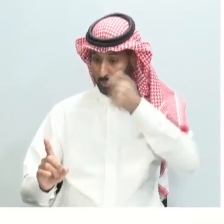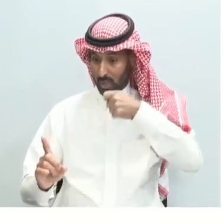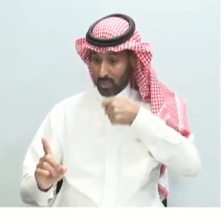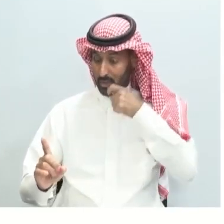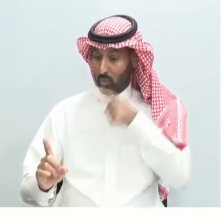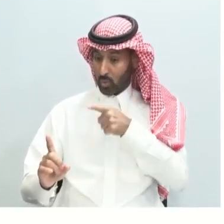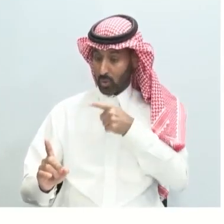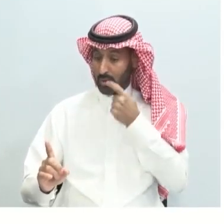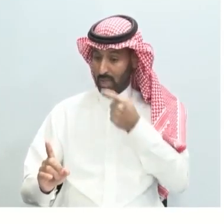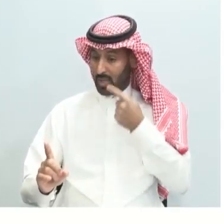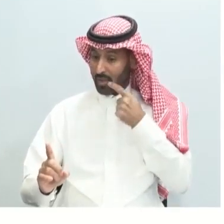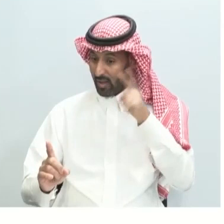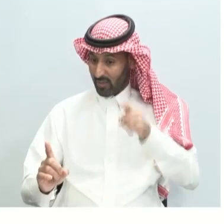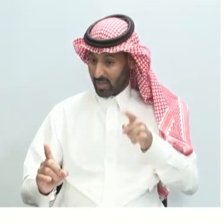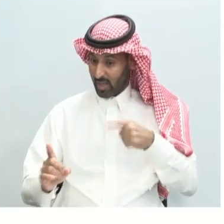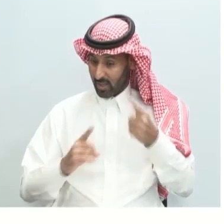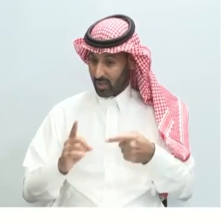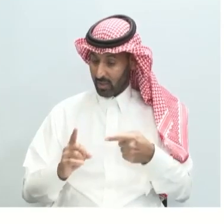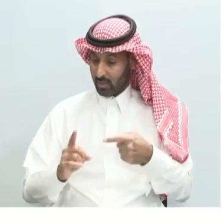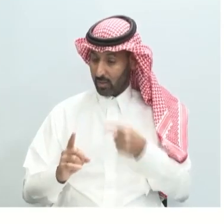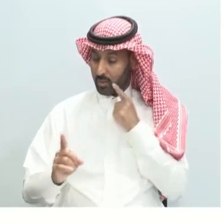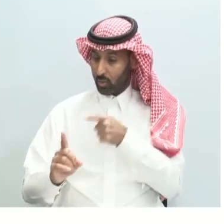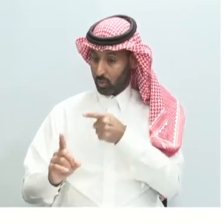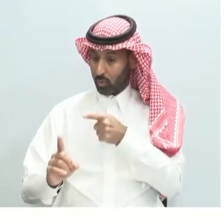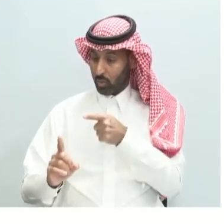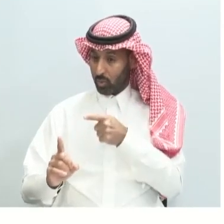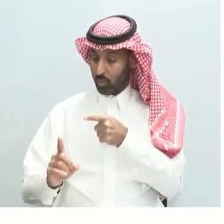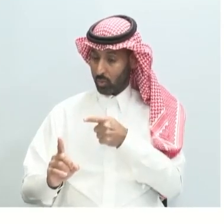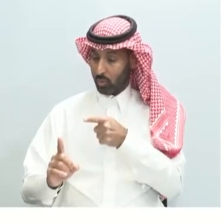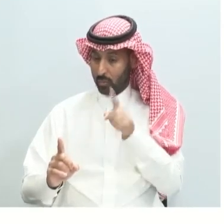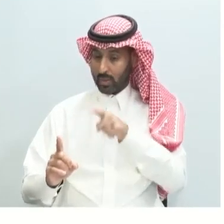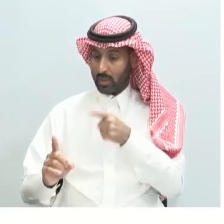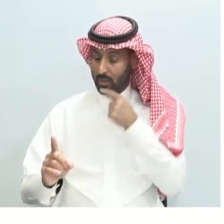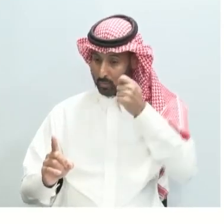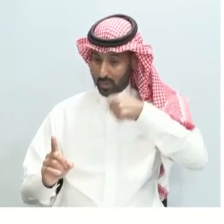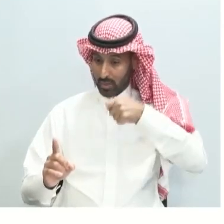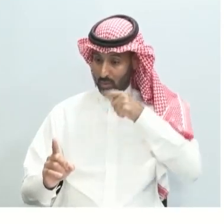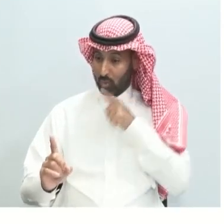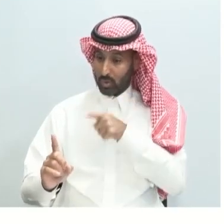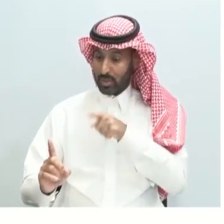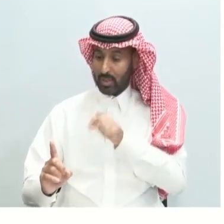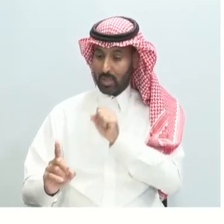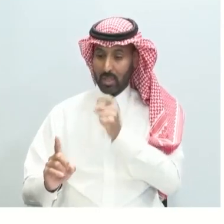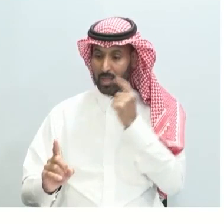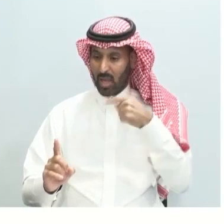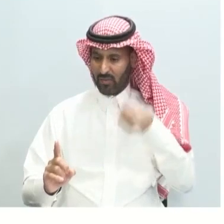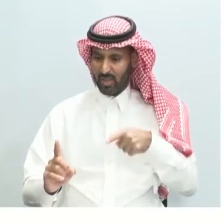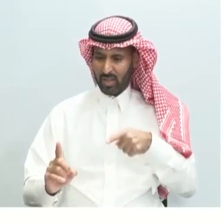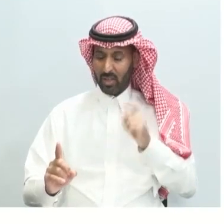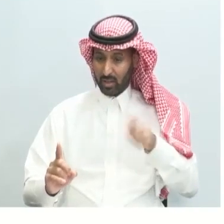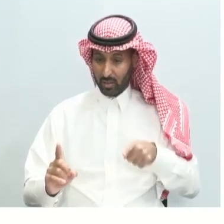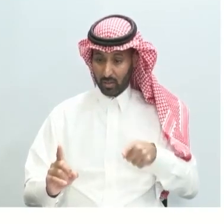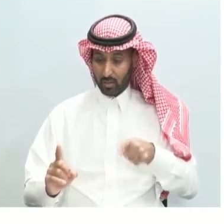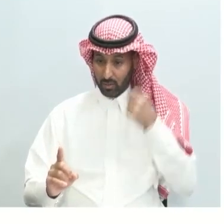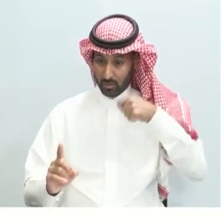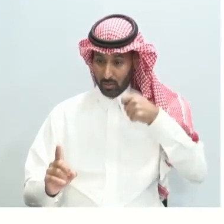your teeth every day? Do you brush your teeth every day? So this is the